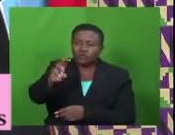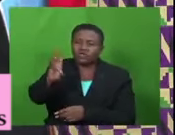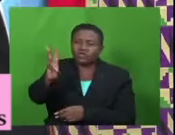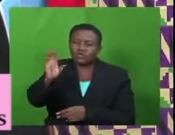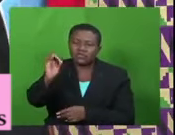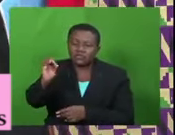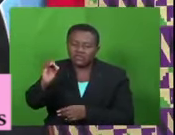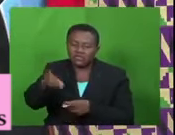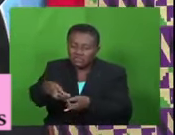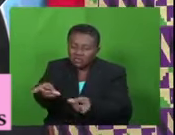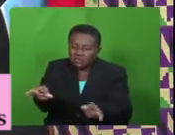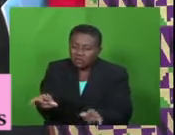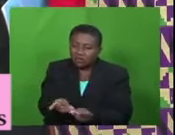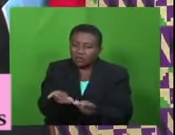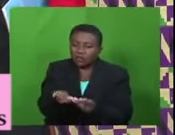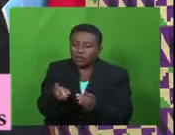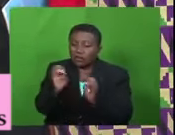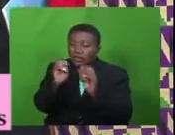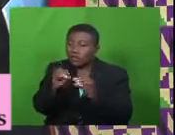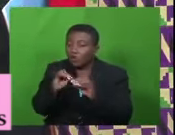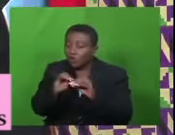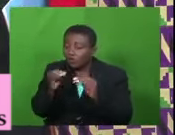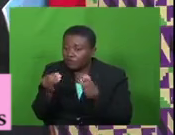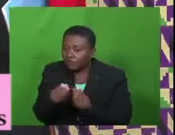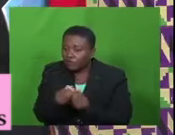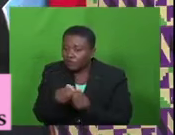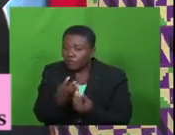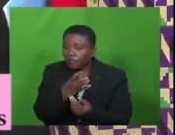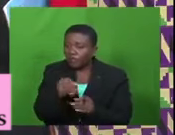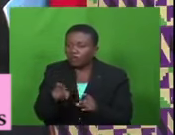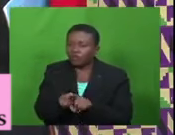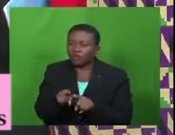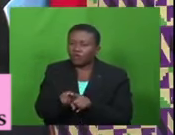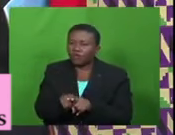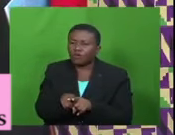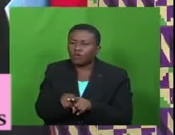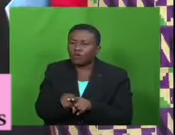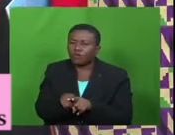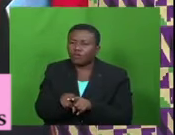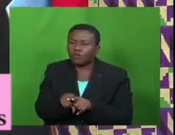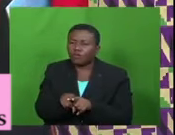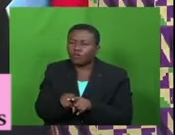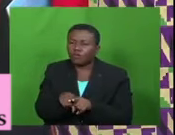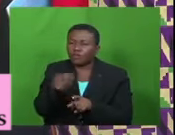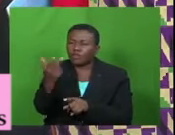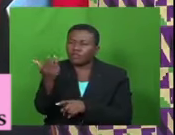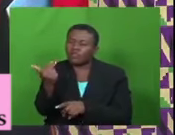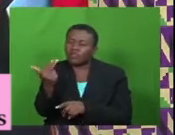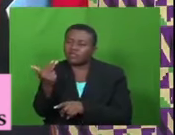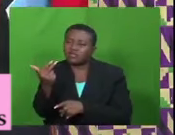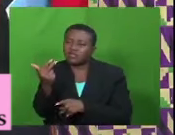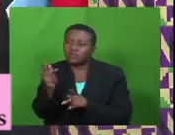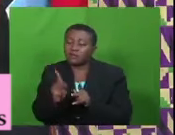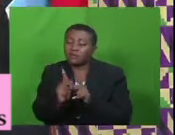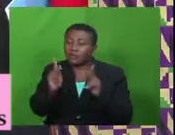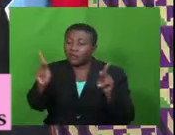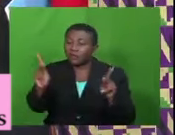education offices, an initial successful pilot of 13 public universities.